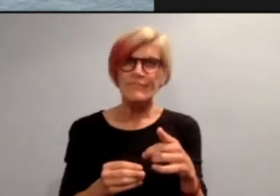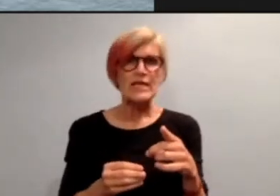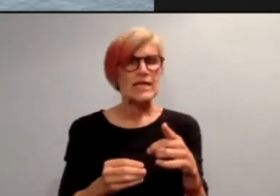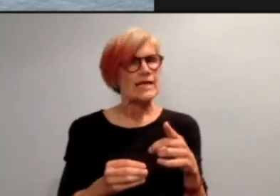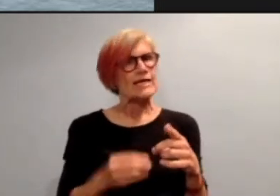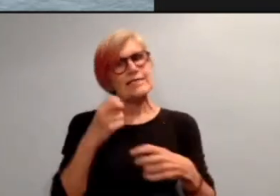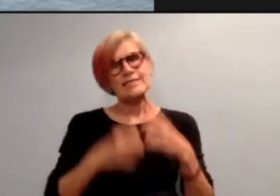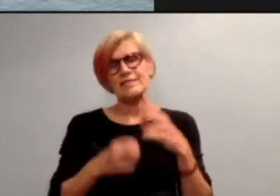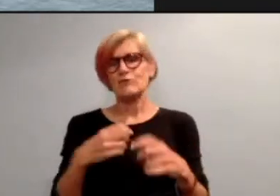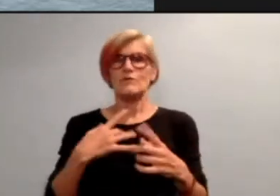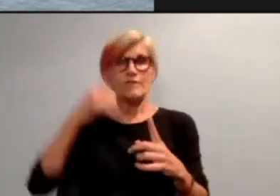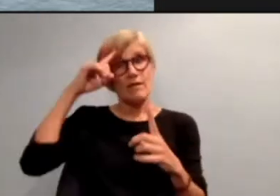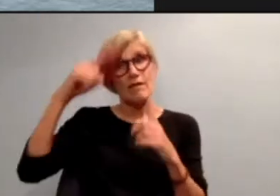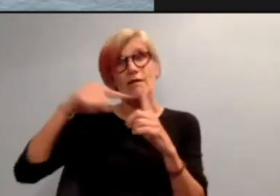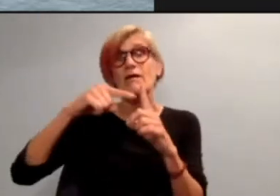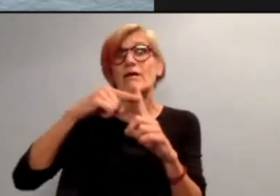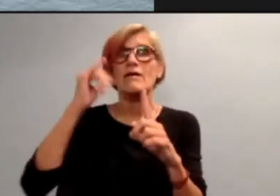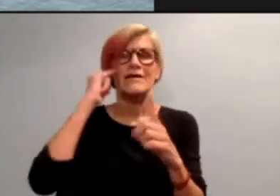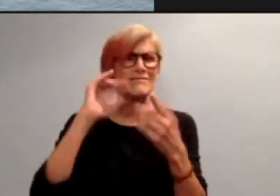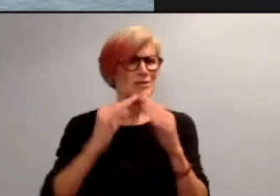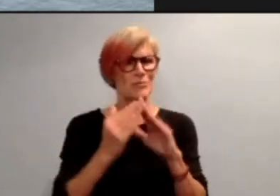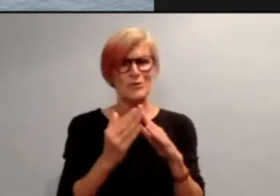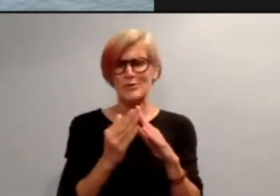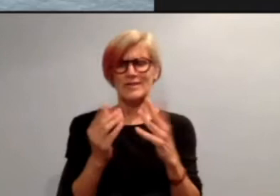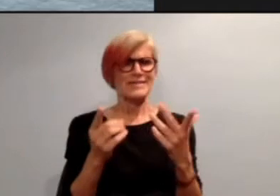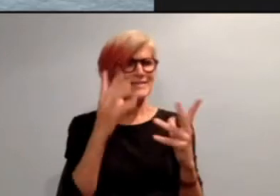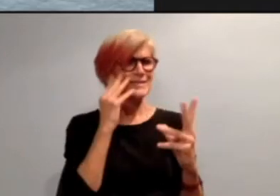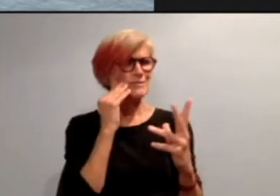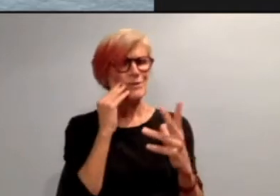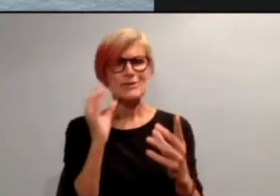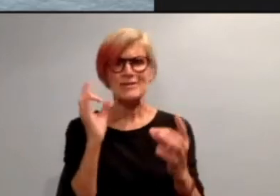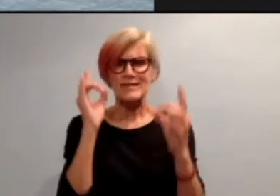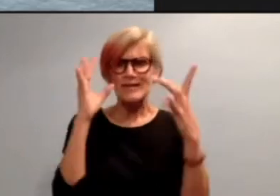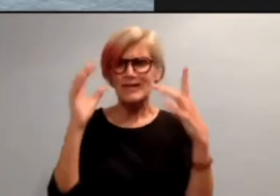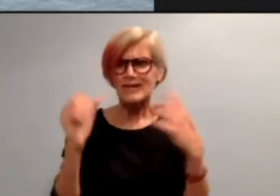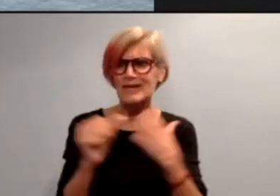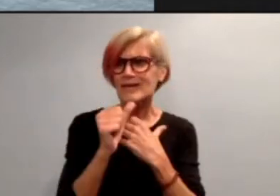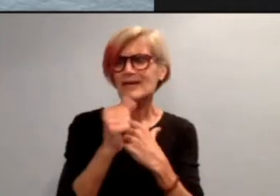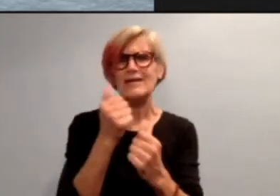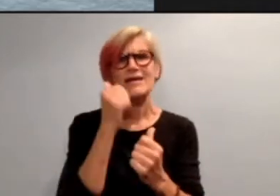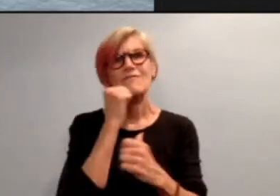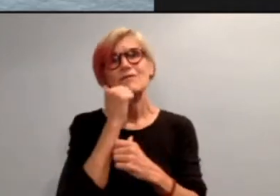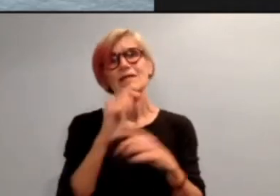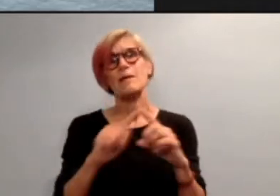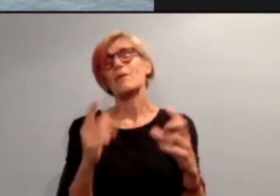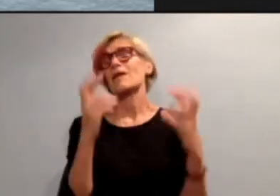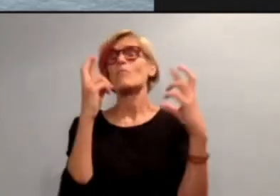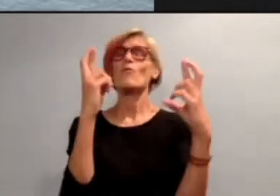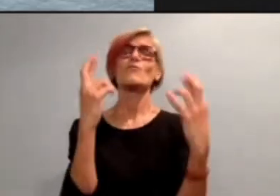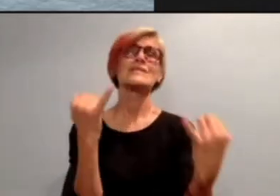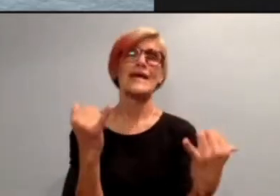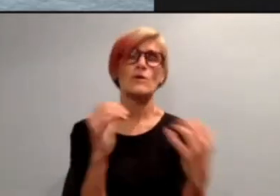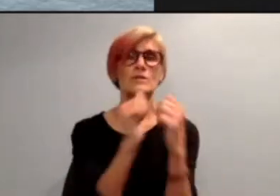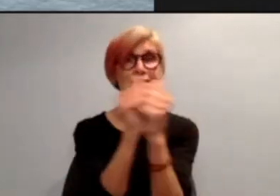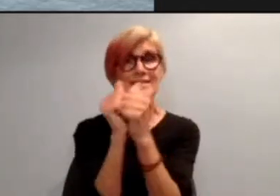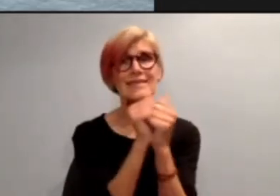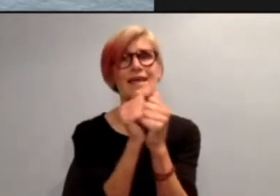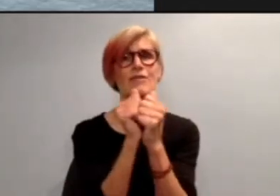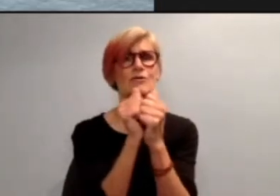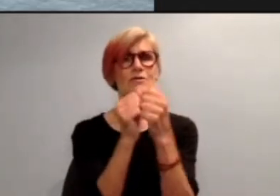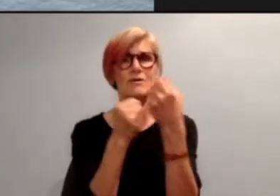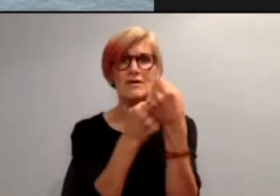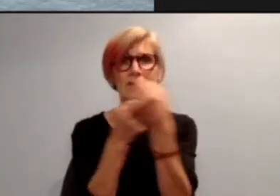when our community faces harm and threat every day. Yet I am hopeful now more than ever that together and in solidarity